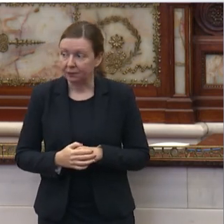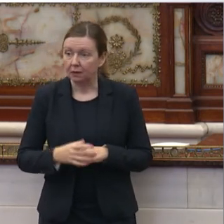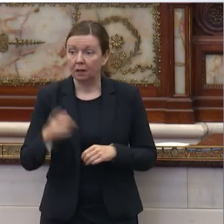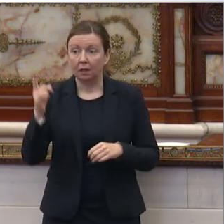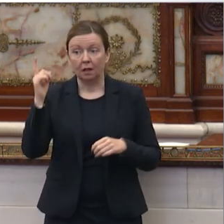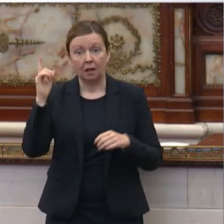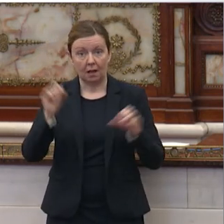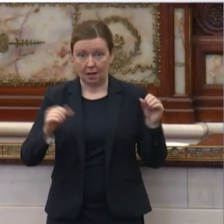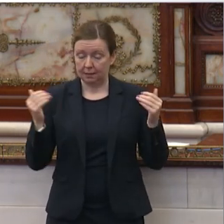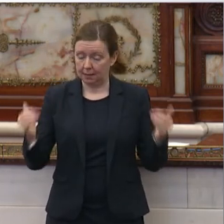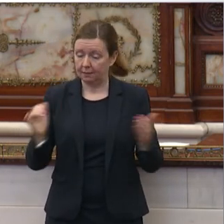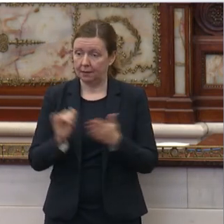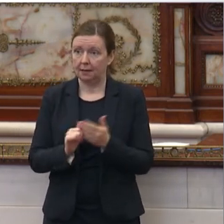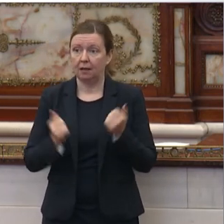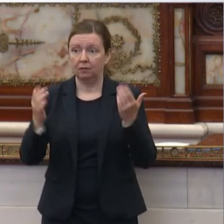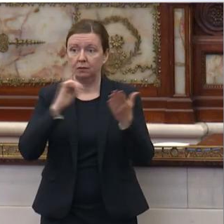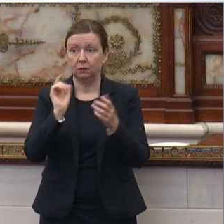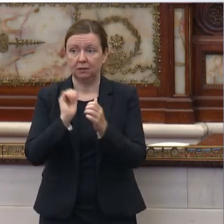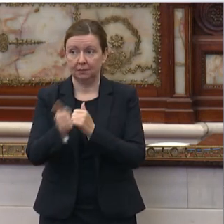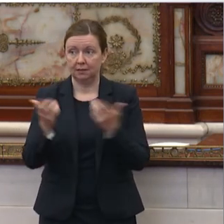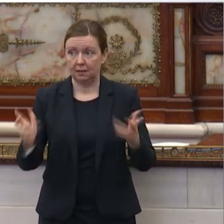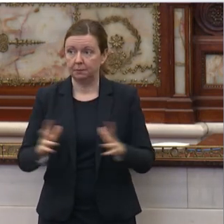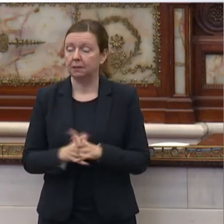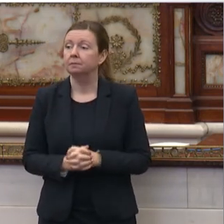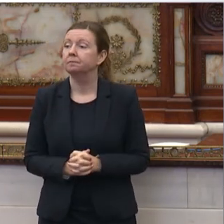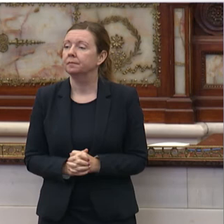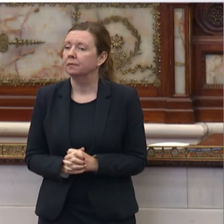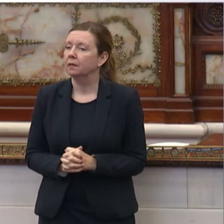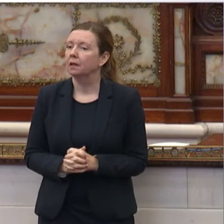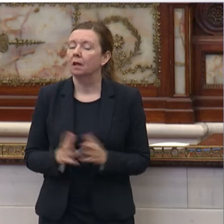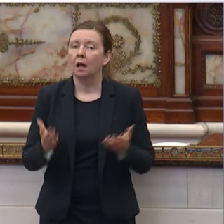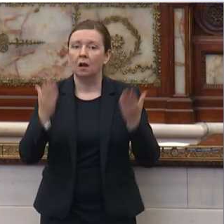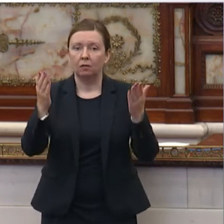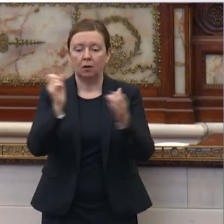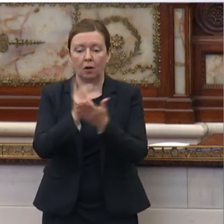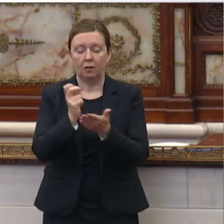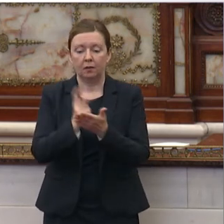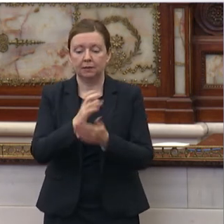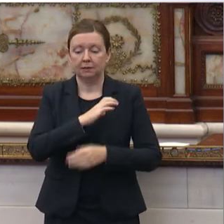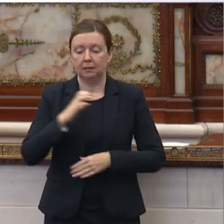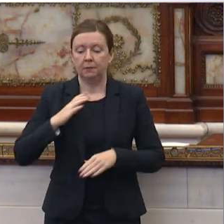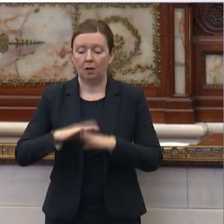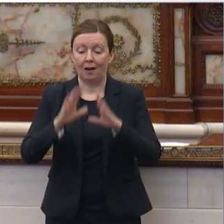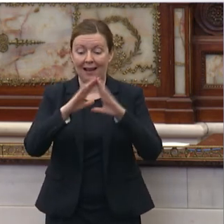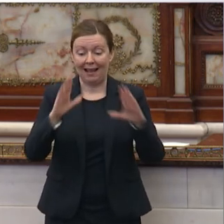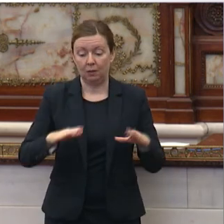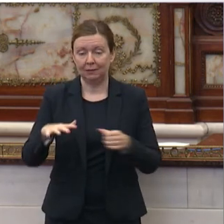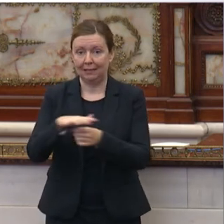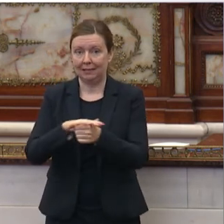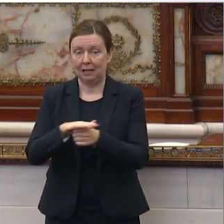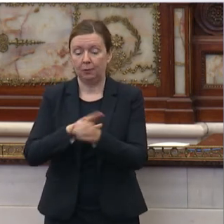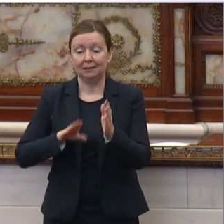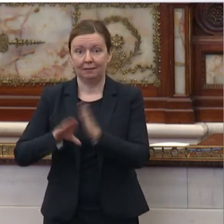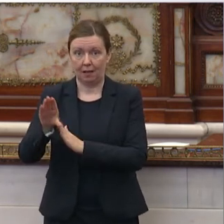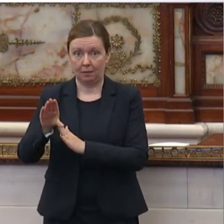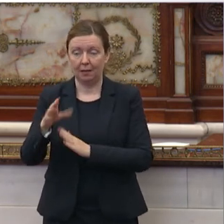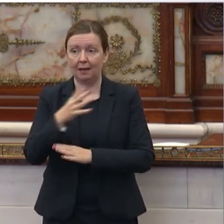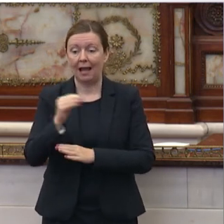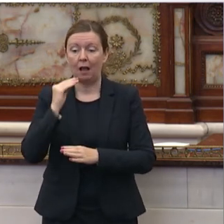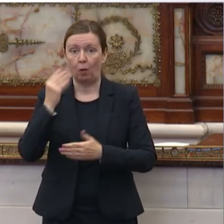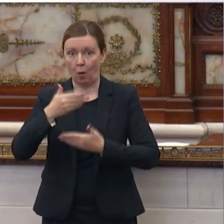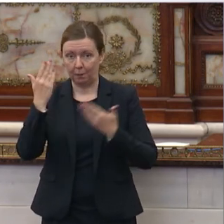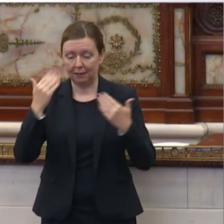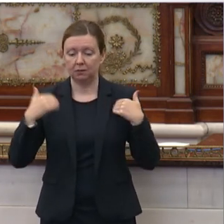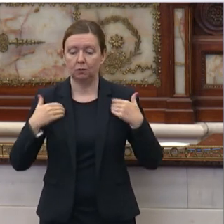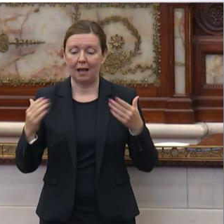Aye. Ayes have it, and that resolution is adopted. And a resolution authorizing the Committee on Housing, Neighborhood and Development and the Homeless to